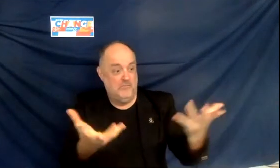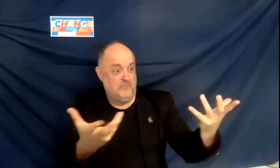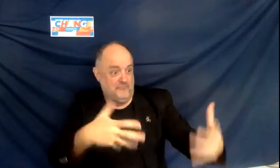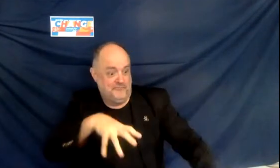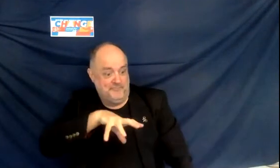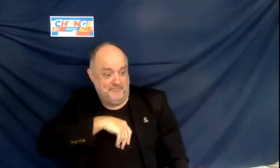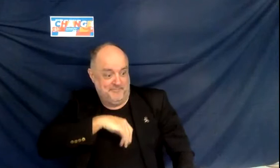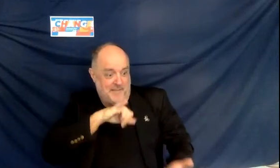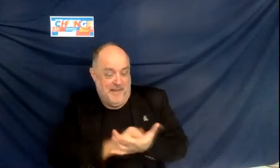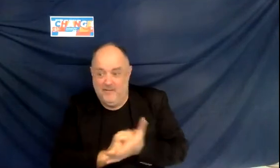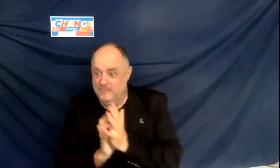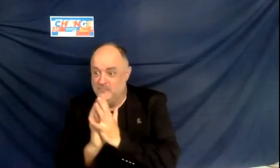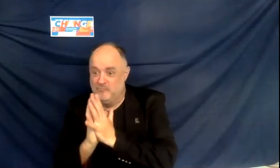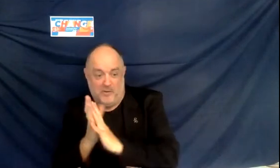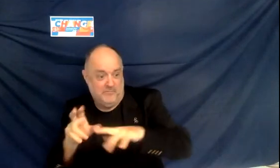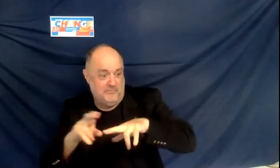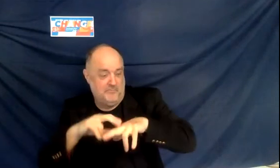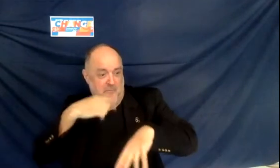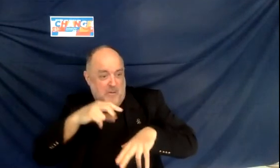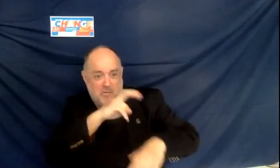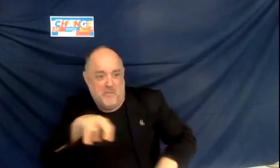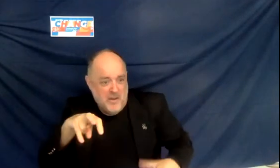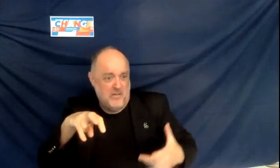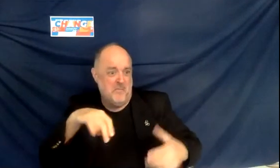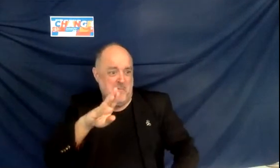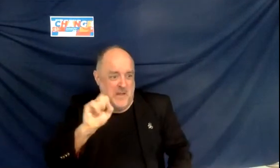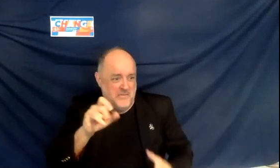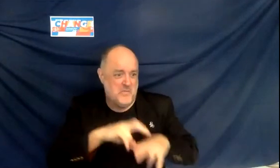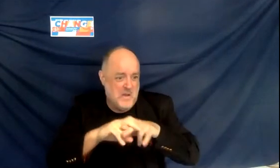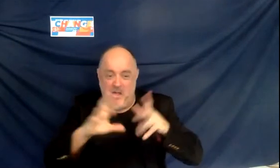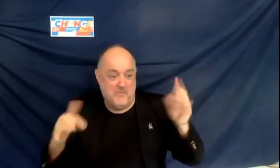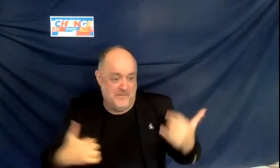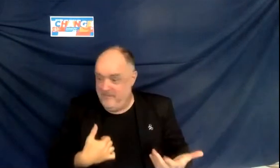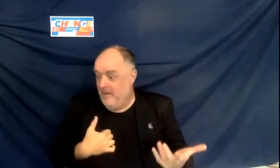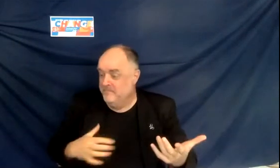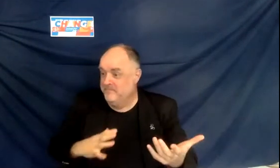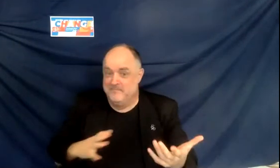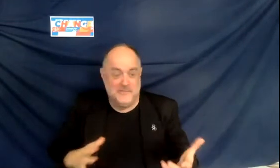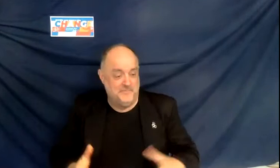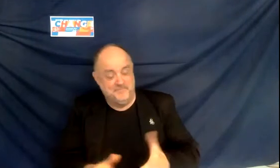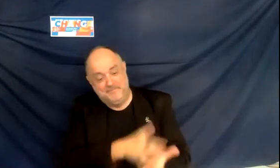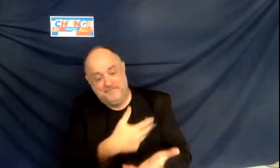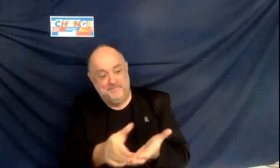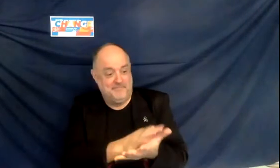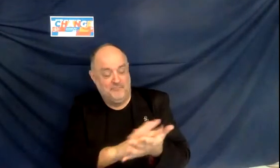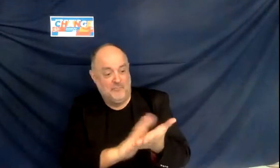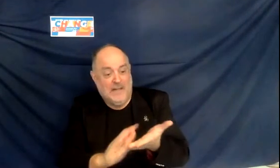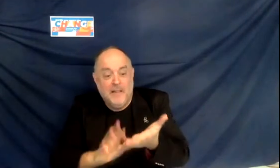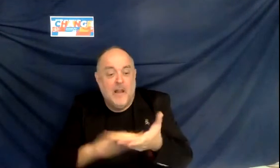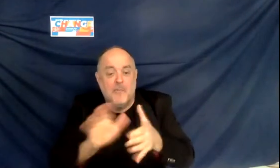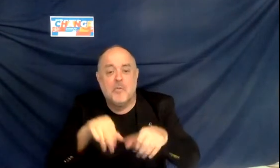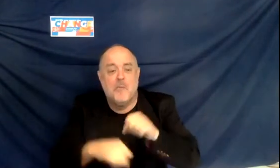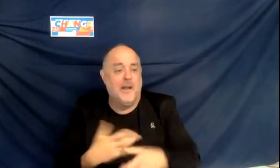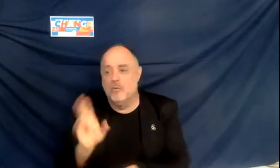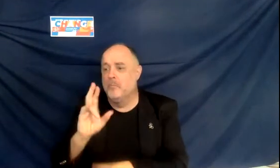that lost capacity on the public transport system quite easily by helping people dust off their bikes or invest in an electric